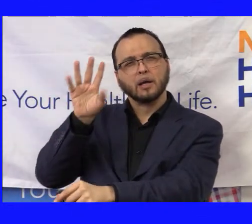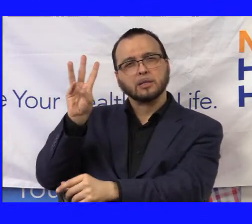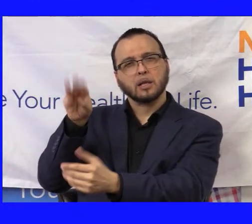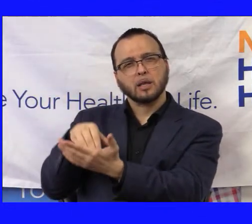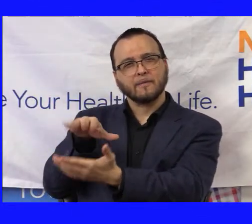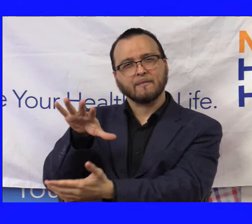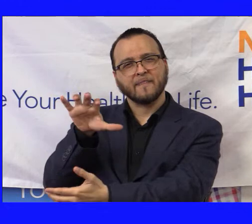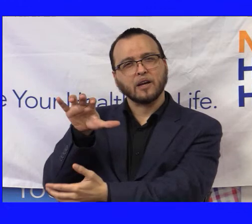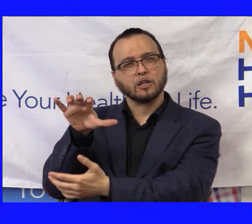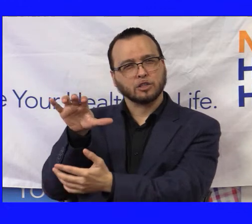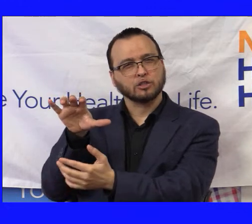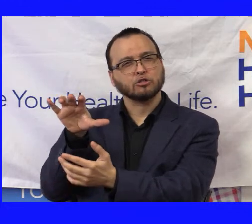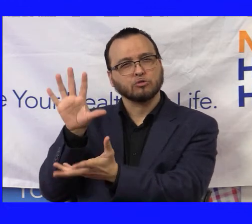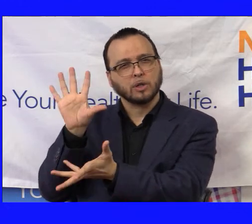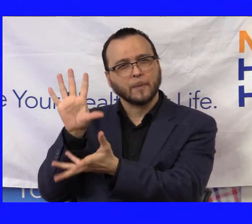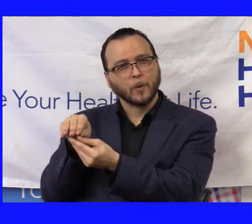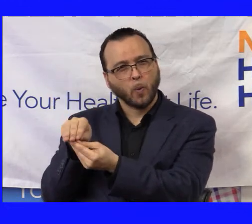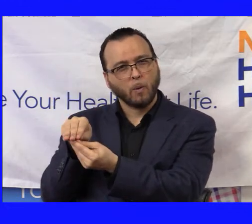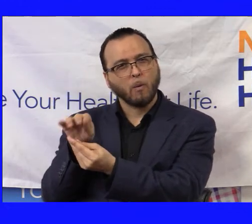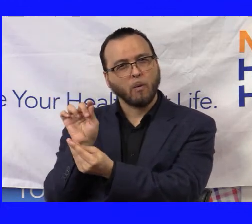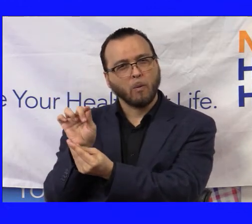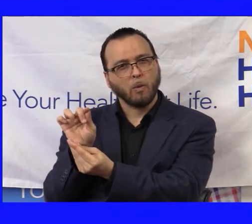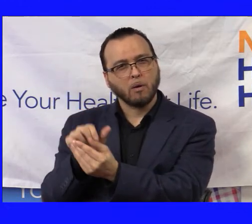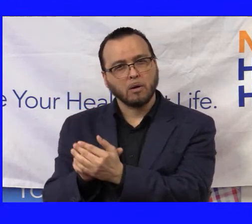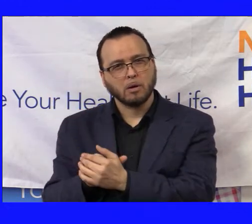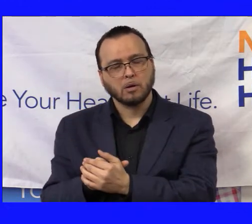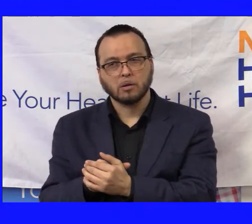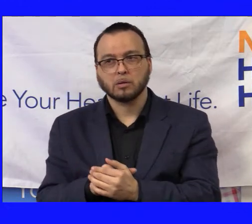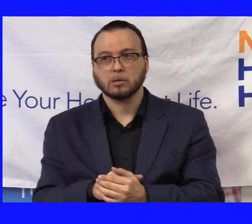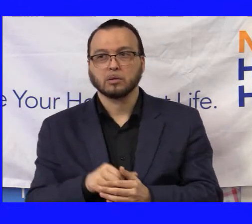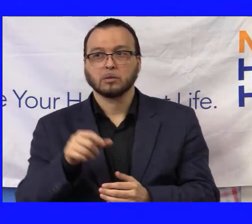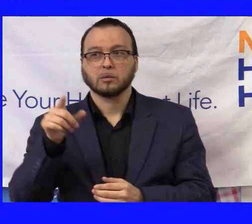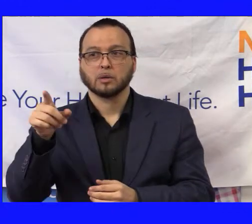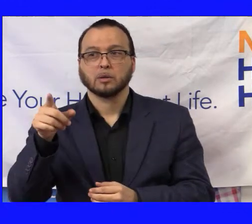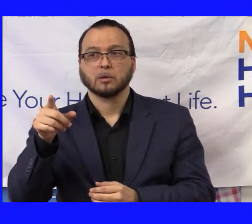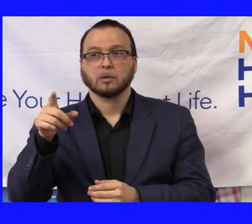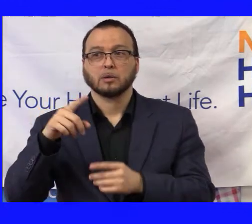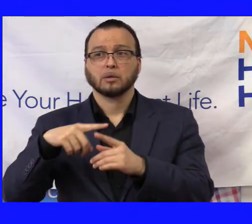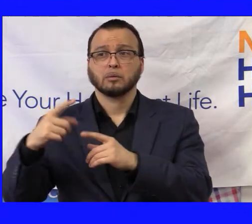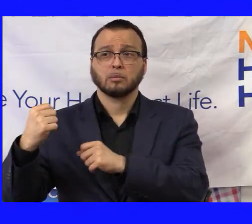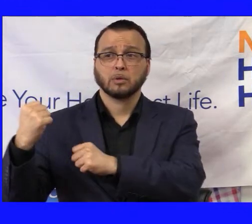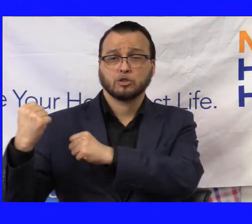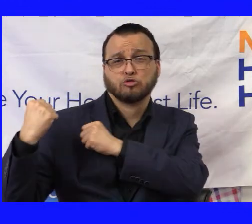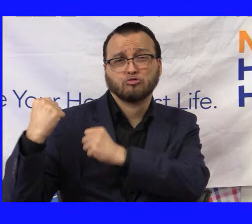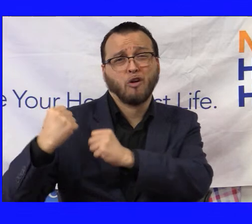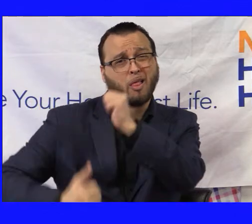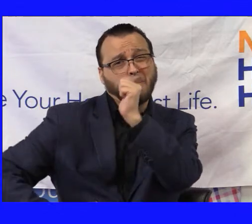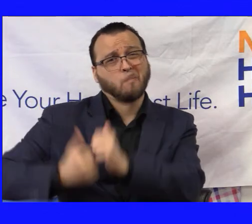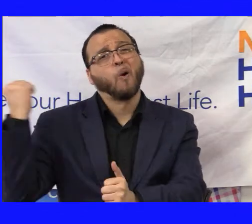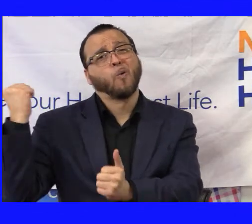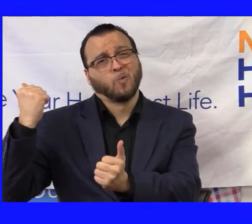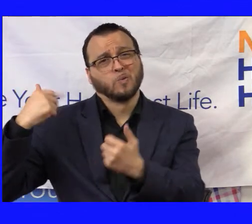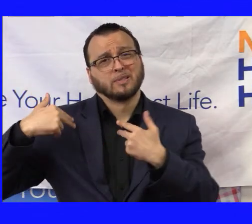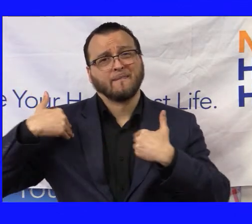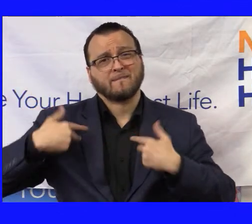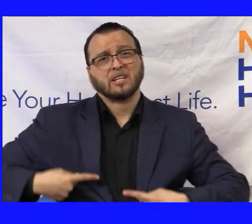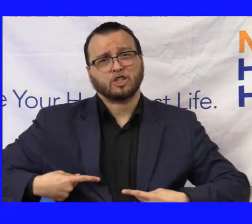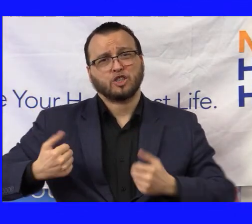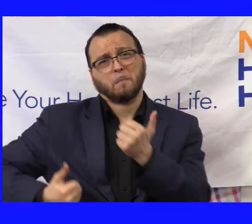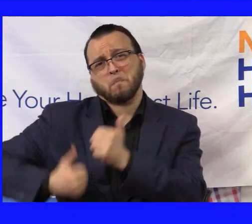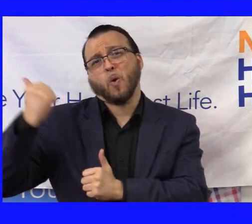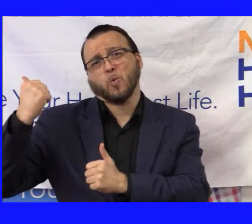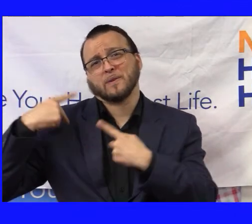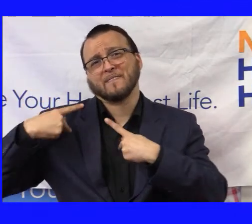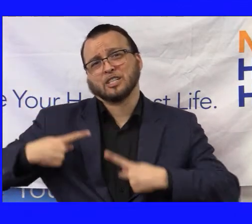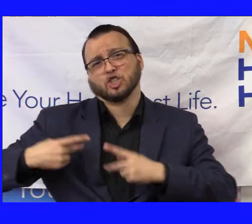6,500 Okay. total. But it's And- strongly physicians. Strongly It physicians. is strong. It is strong. I